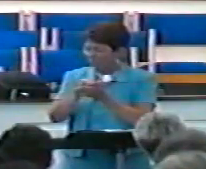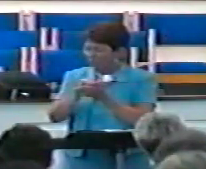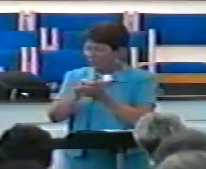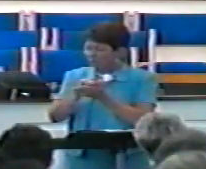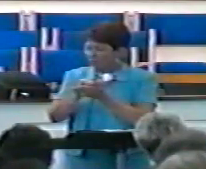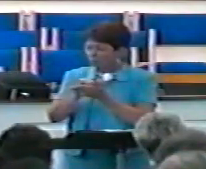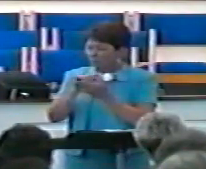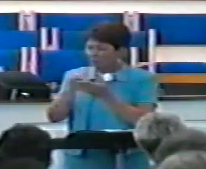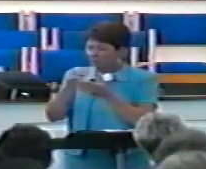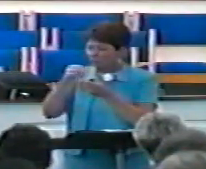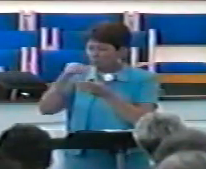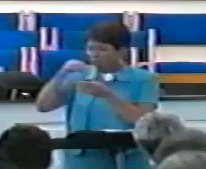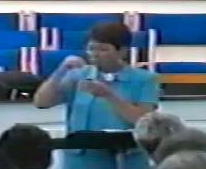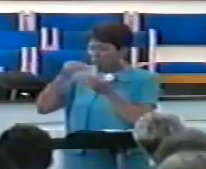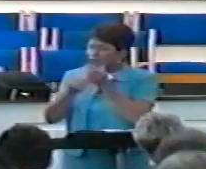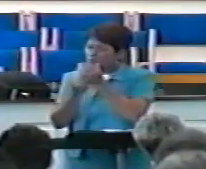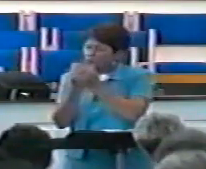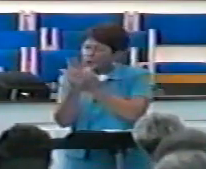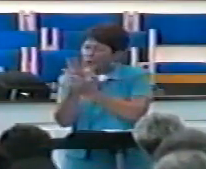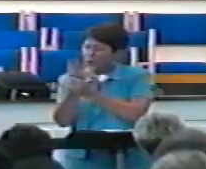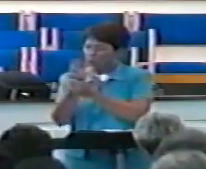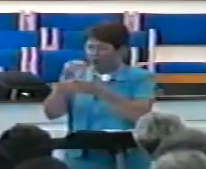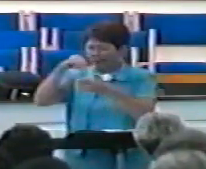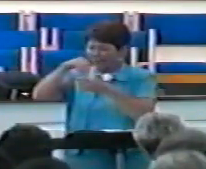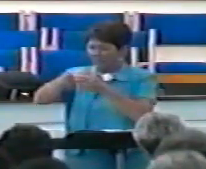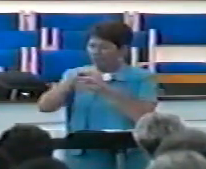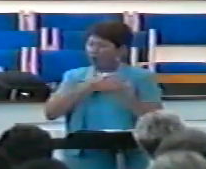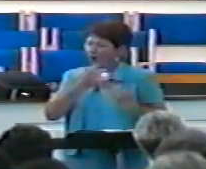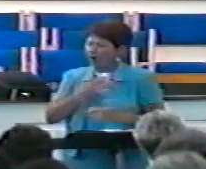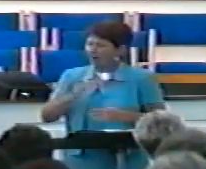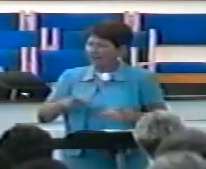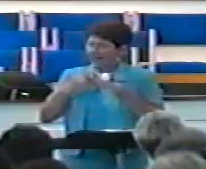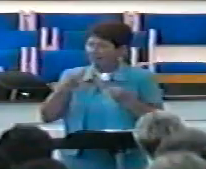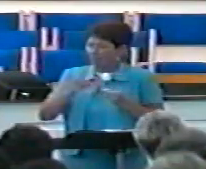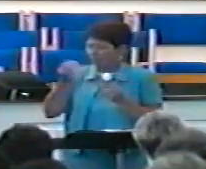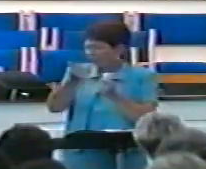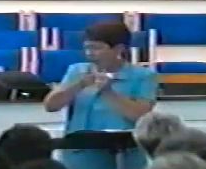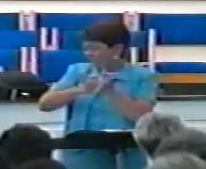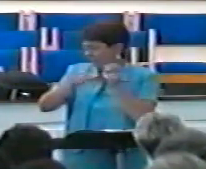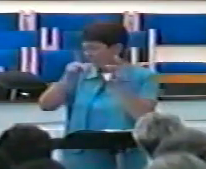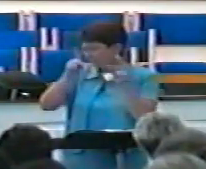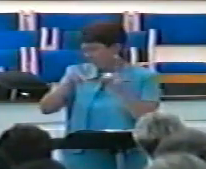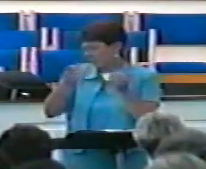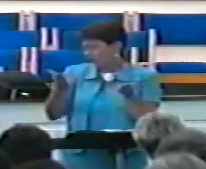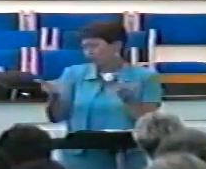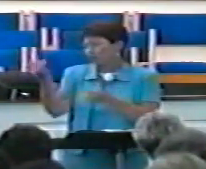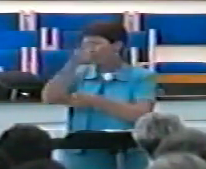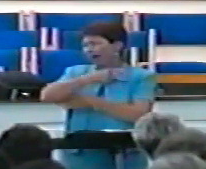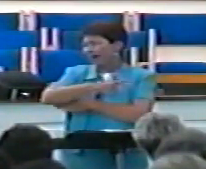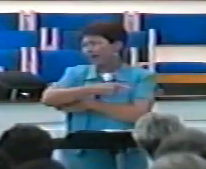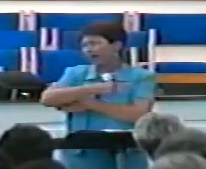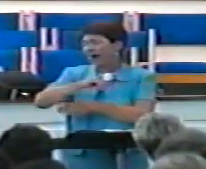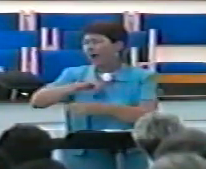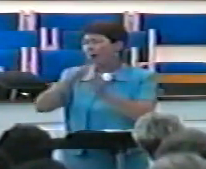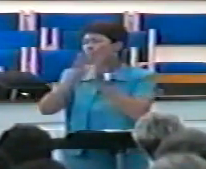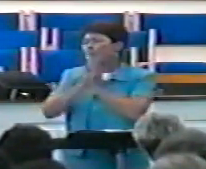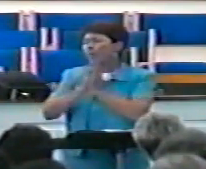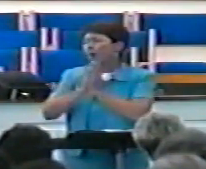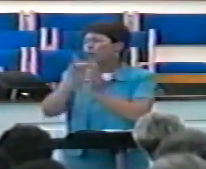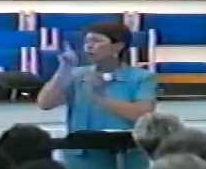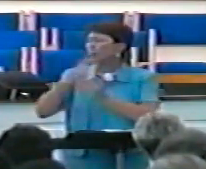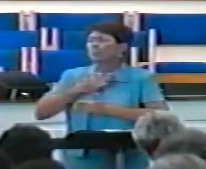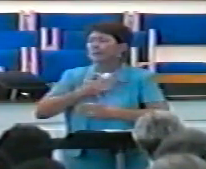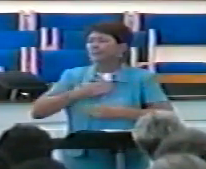bear fruit upward in the heart and life of every person here today. I pray you'll please bless